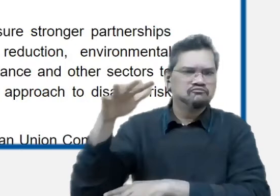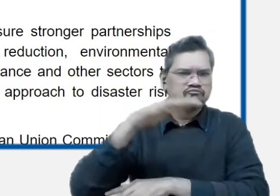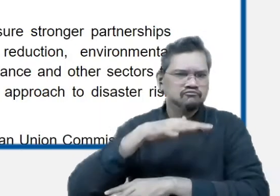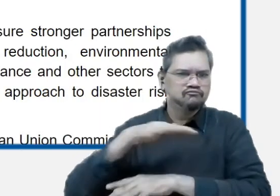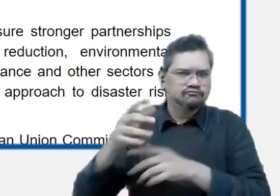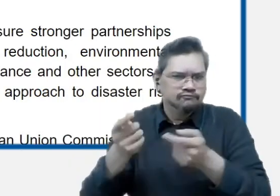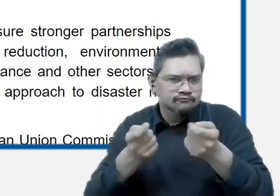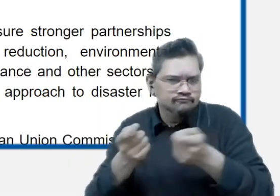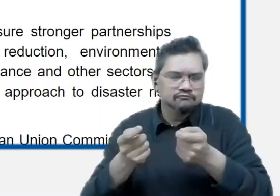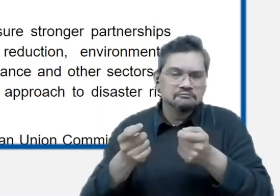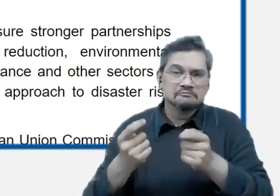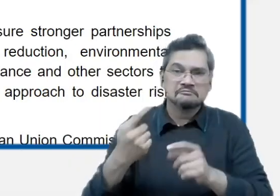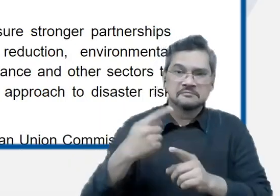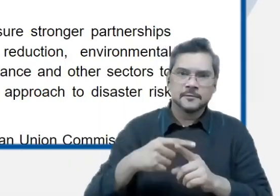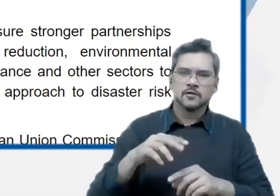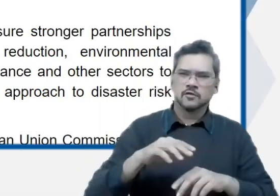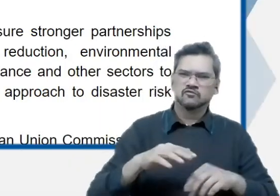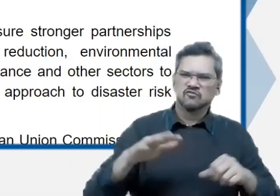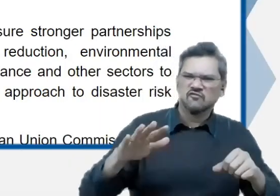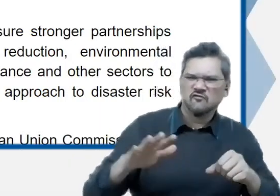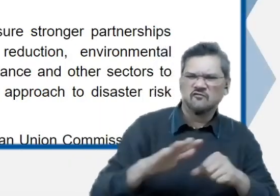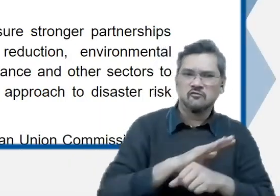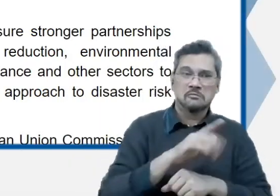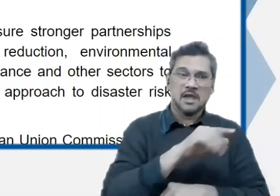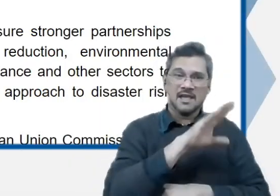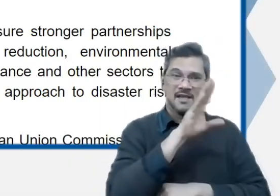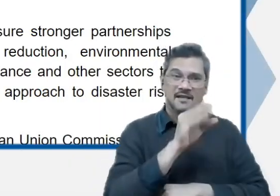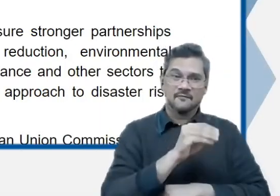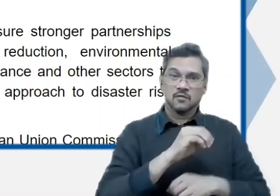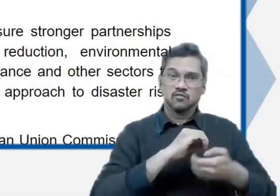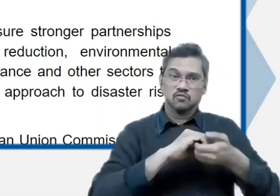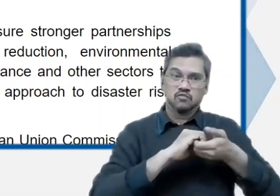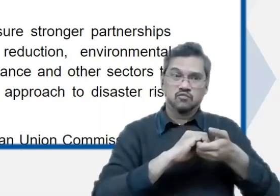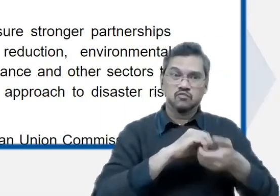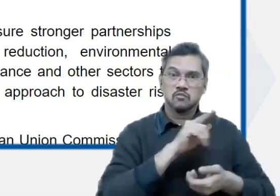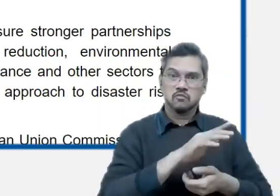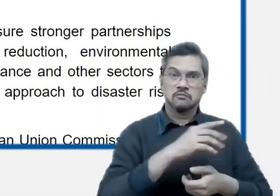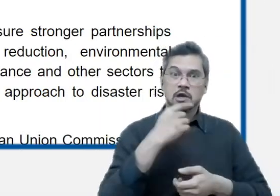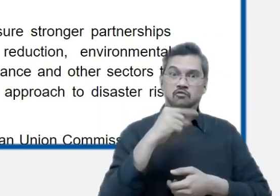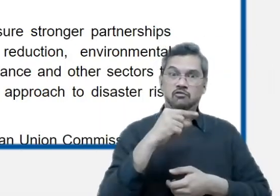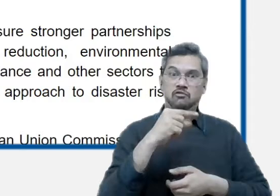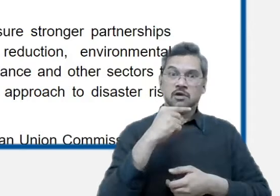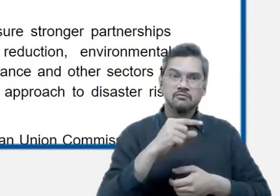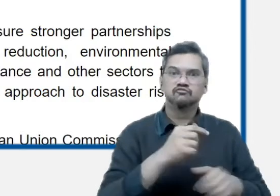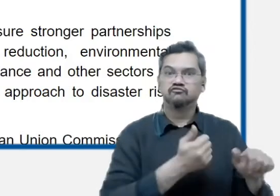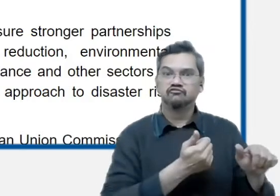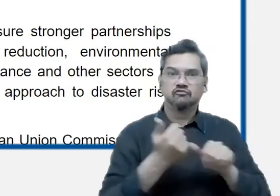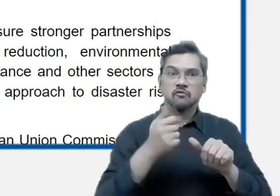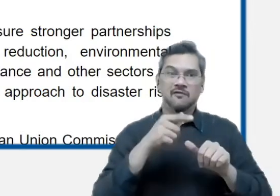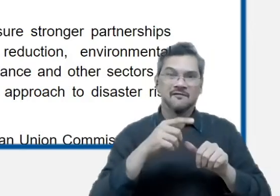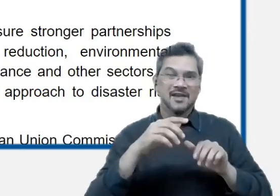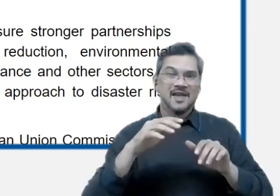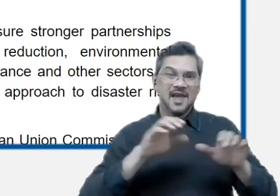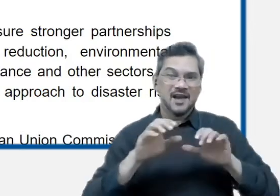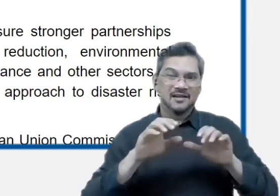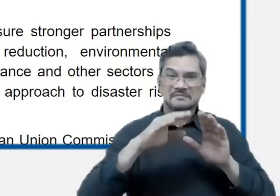of the African Union Green Recovery Action Plan and the Africa Green Stimulus Program as